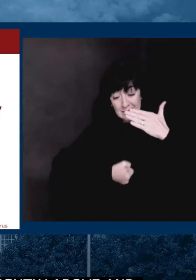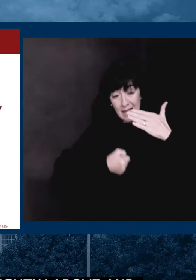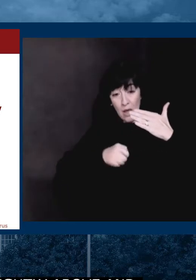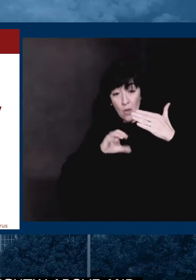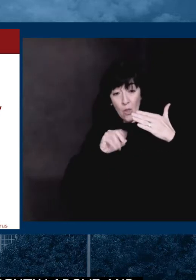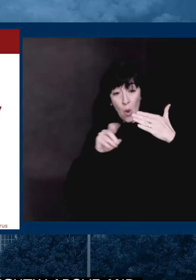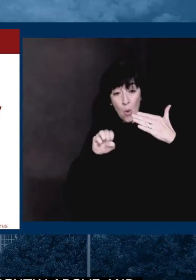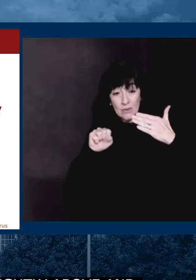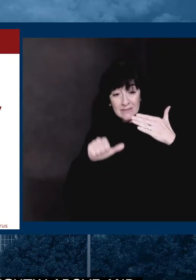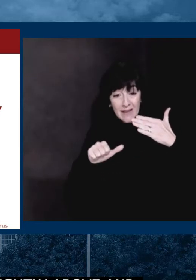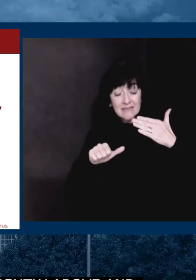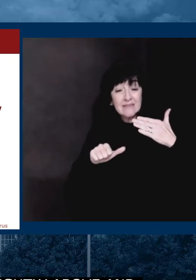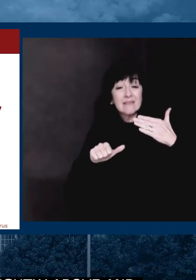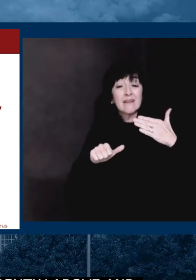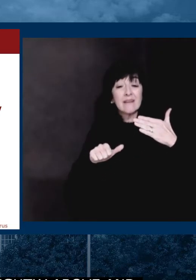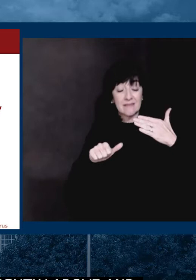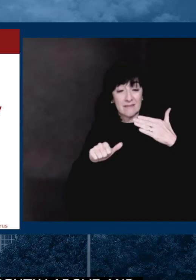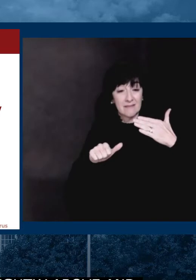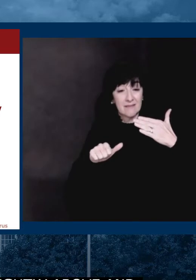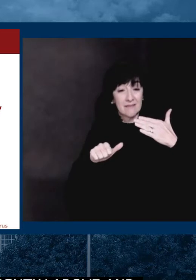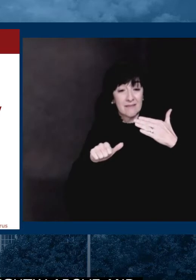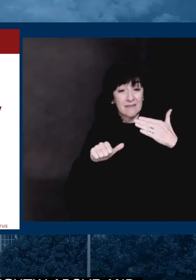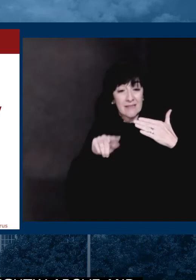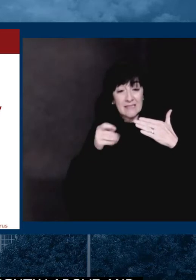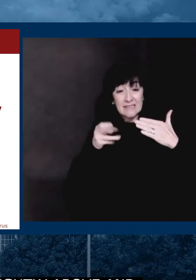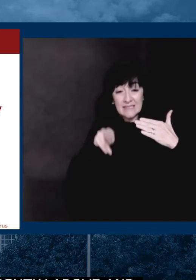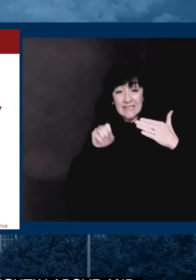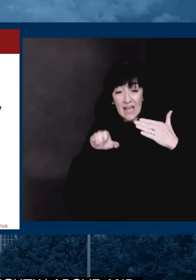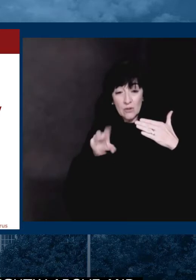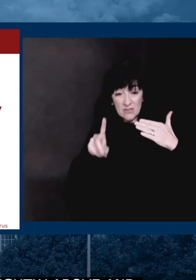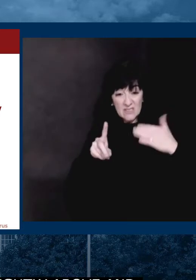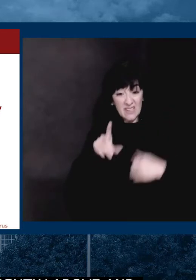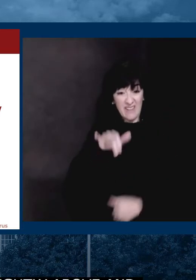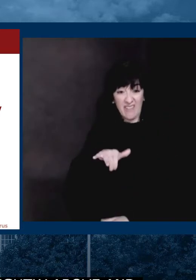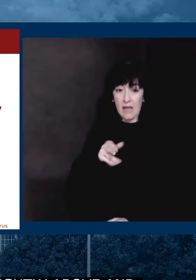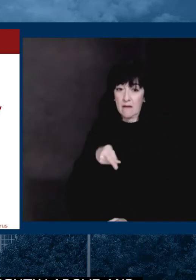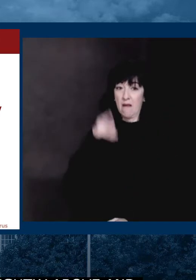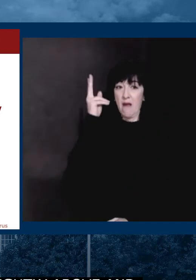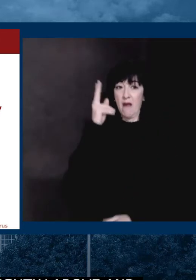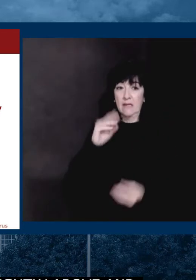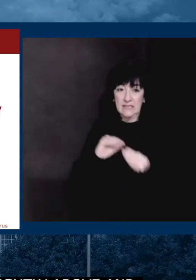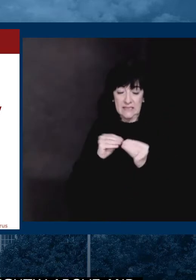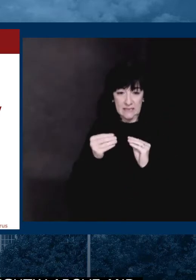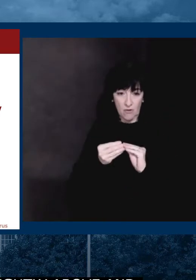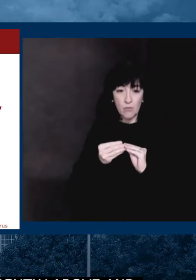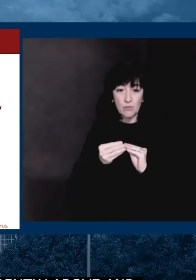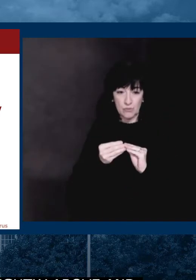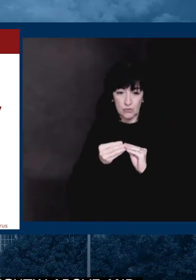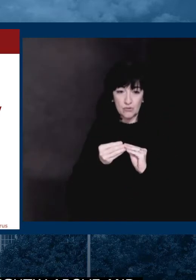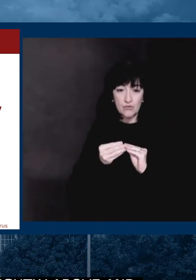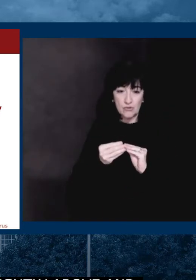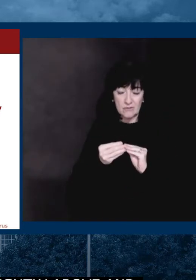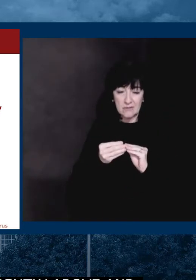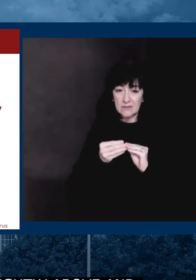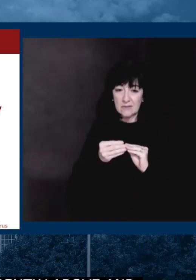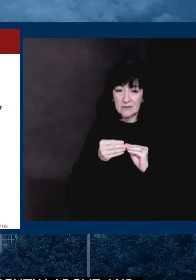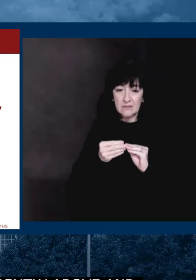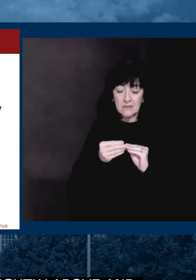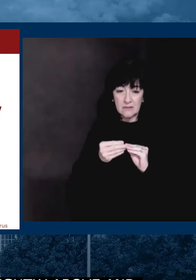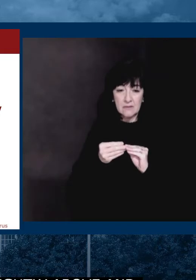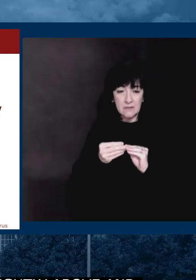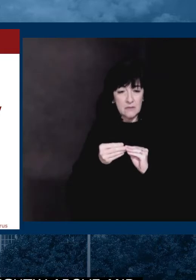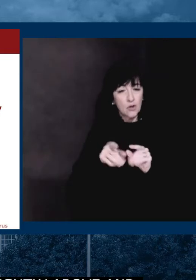Townsend and Smyrna, we have our highest case rates in the state. And also I want to mention